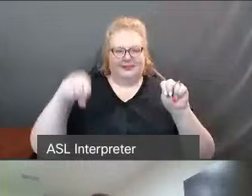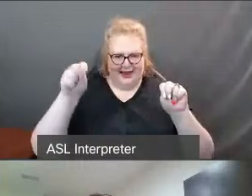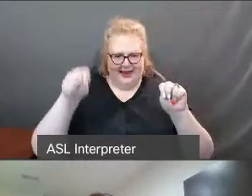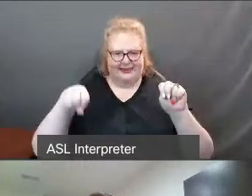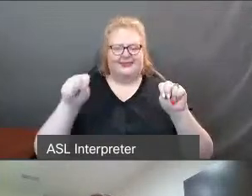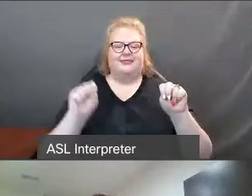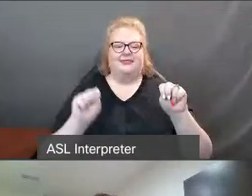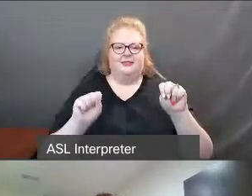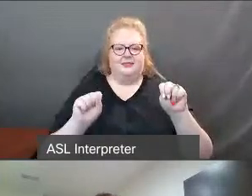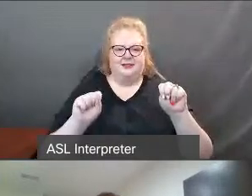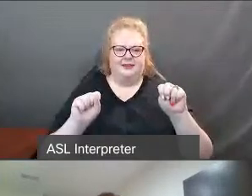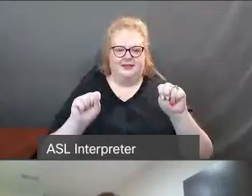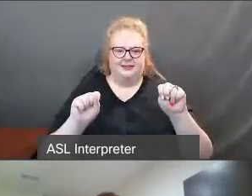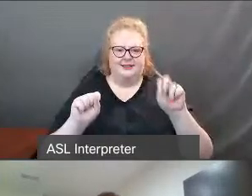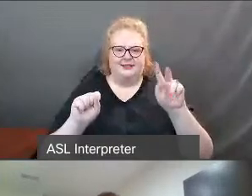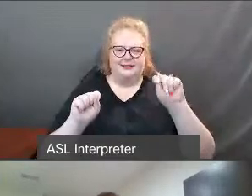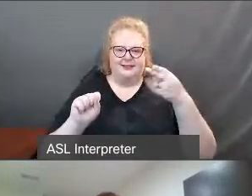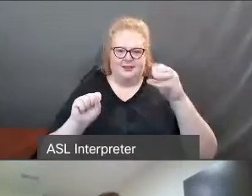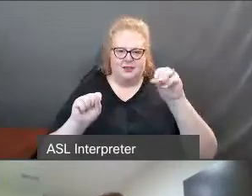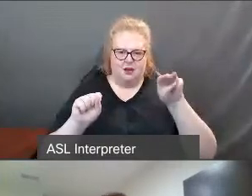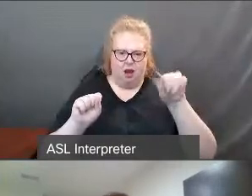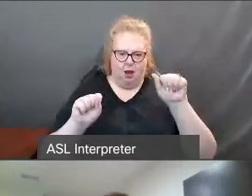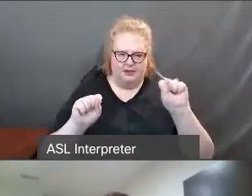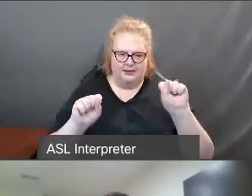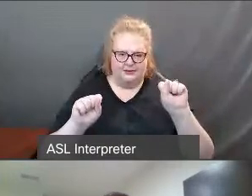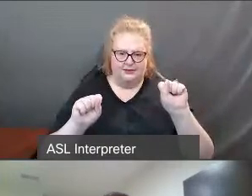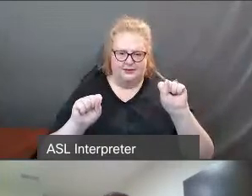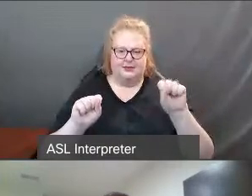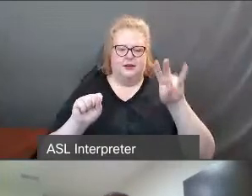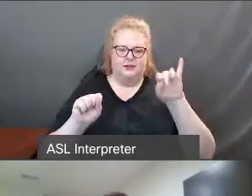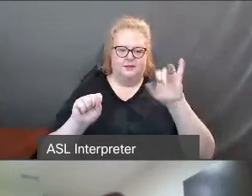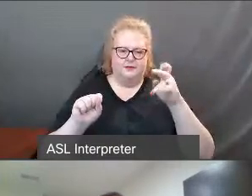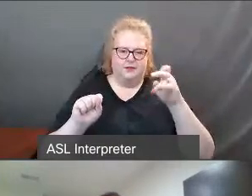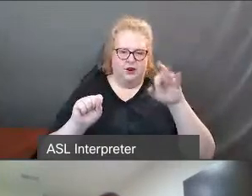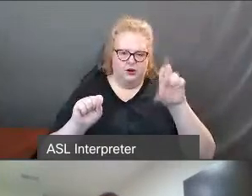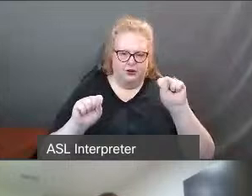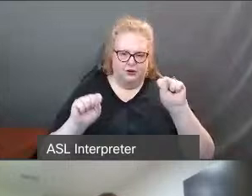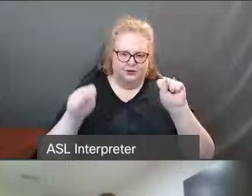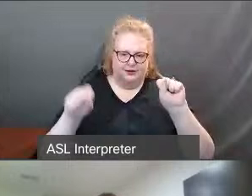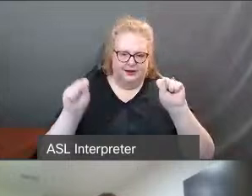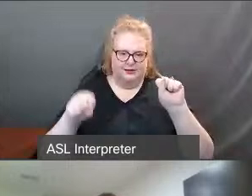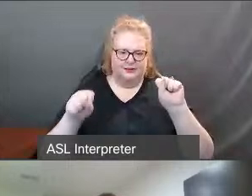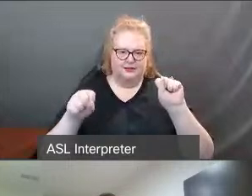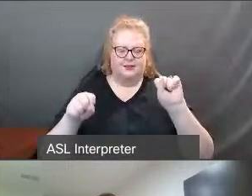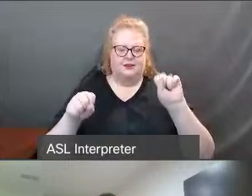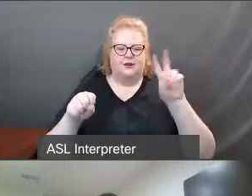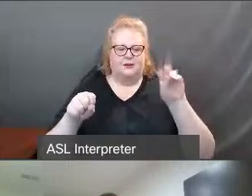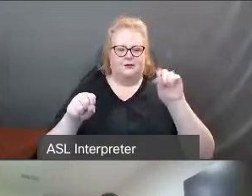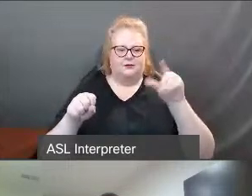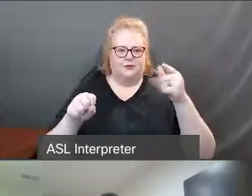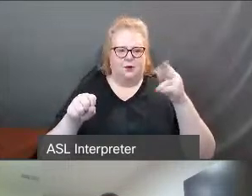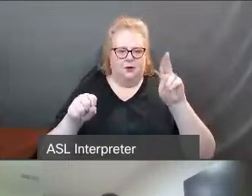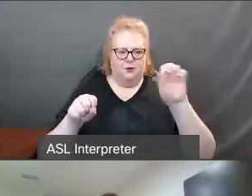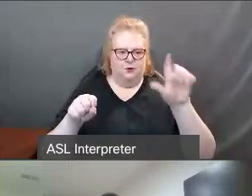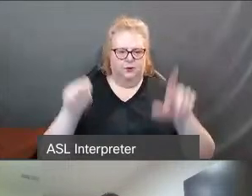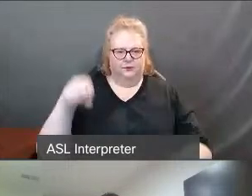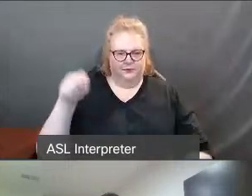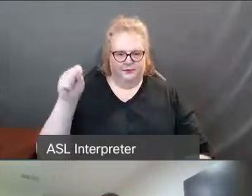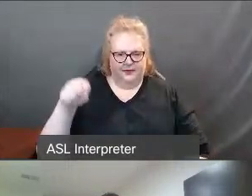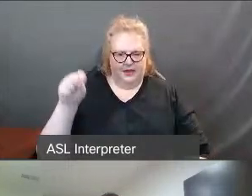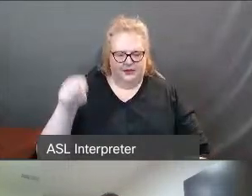Yes. Thomas, Vickers, Yes. and Vogel.